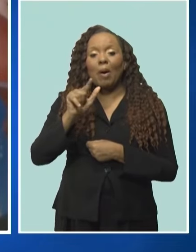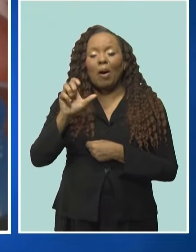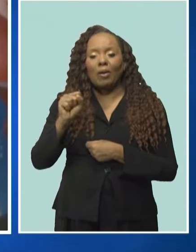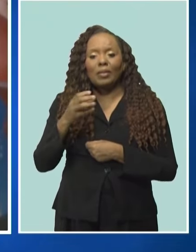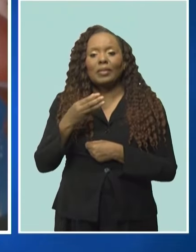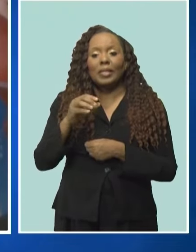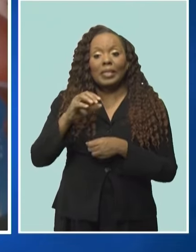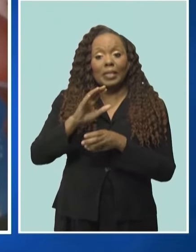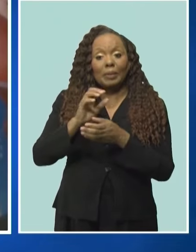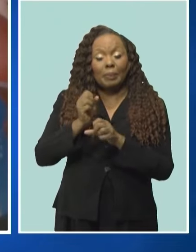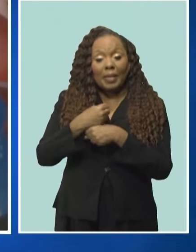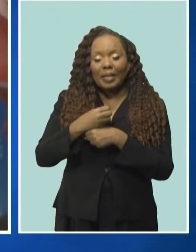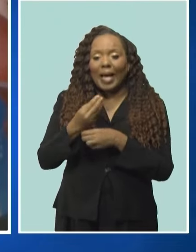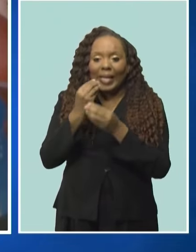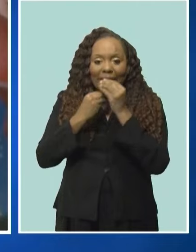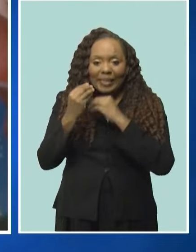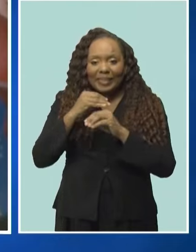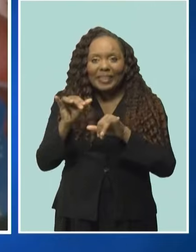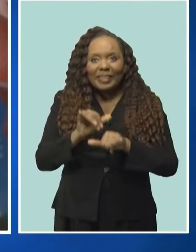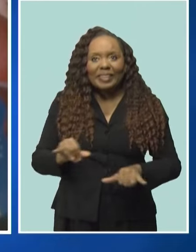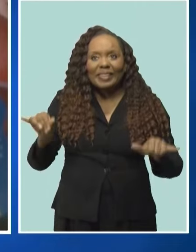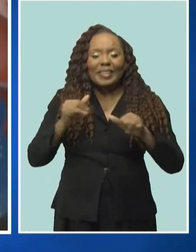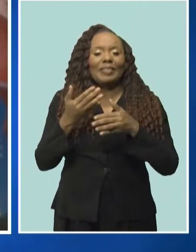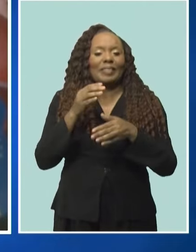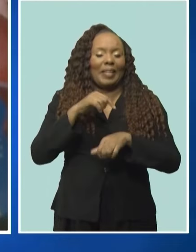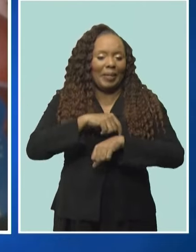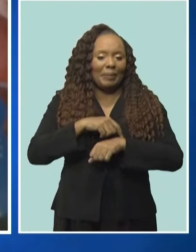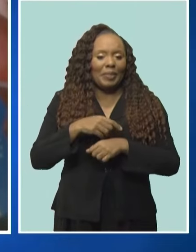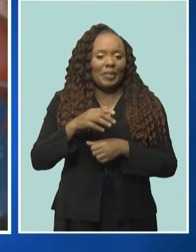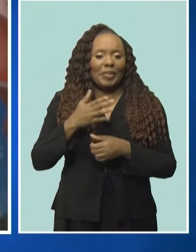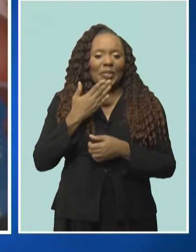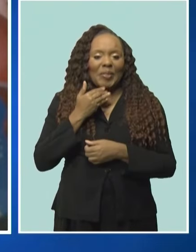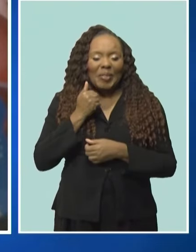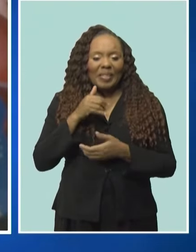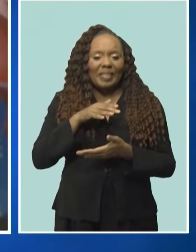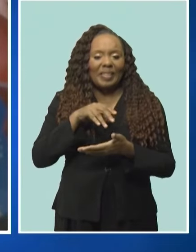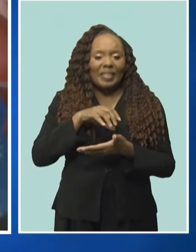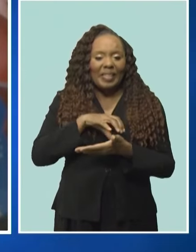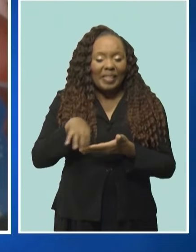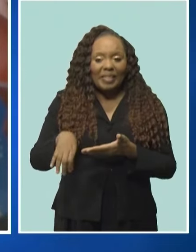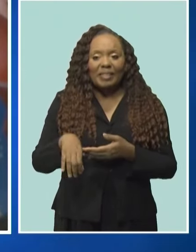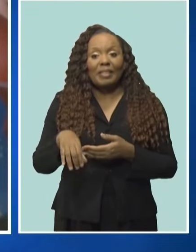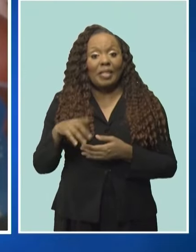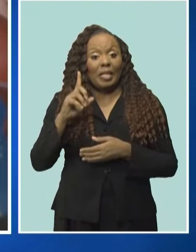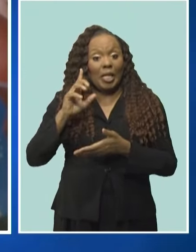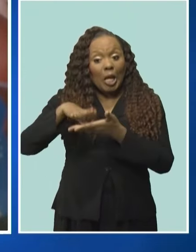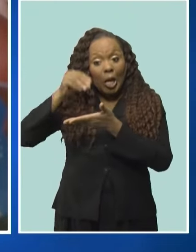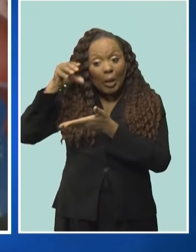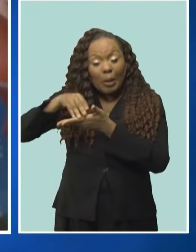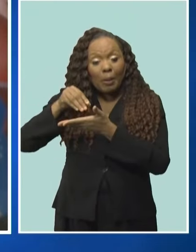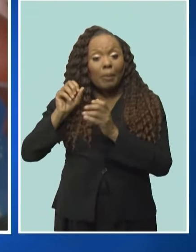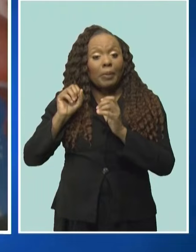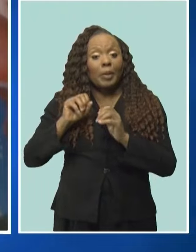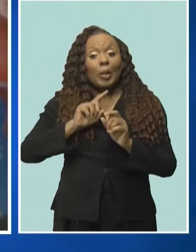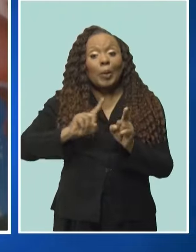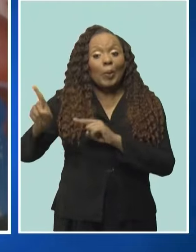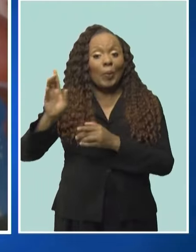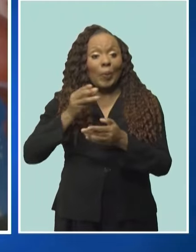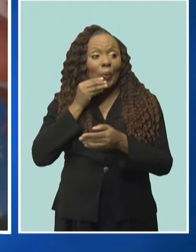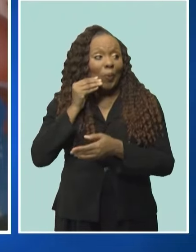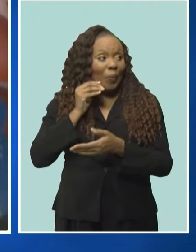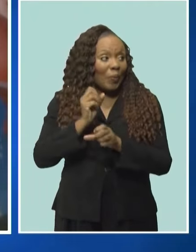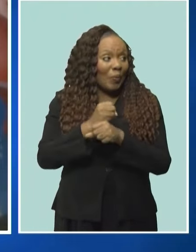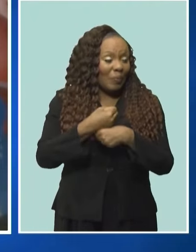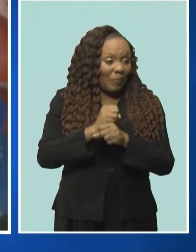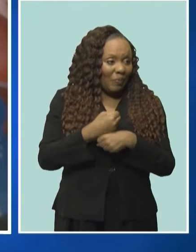thing. They learn how to make it. And these are simple things that once they know how to make it, they can make it in their home for their families, for their friends. And maybe